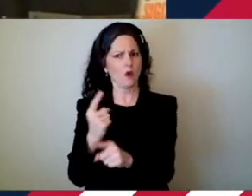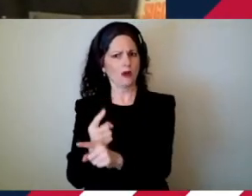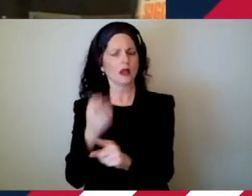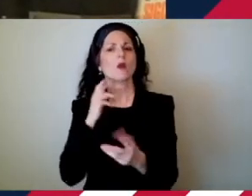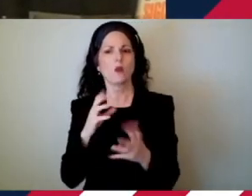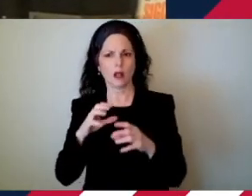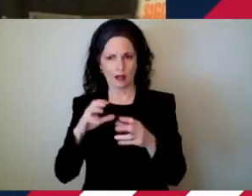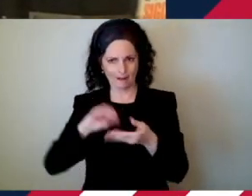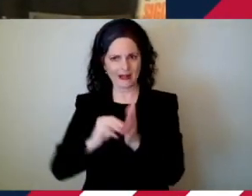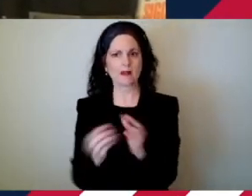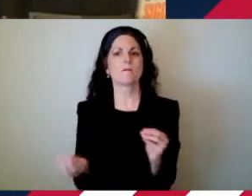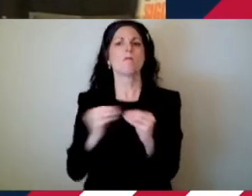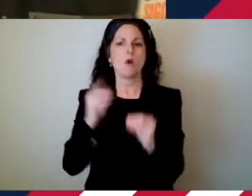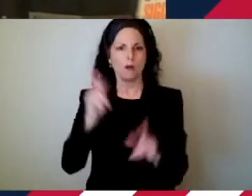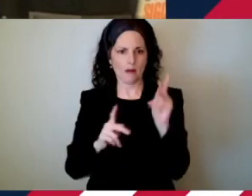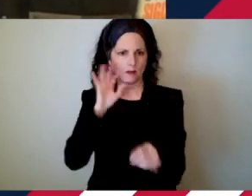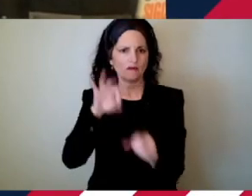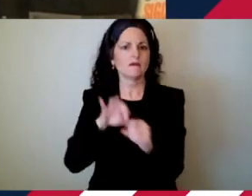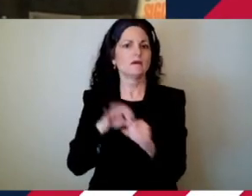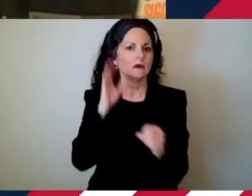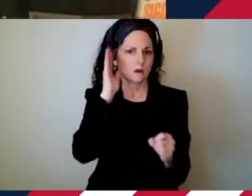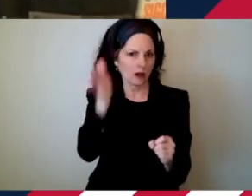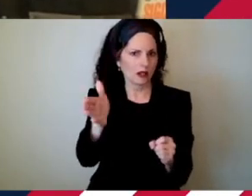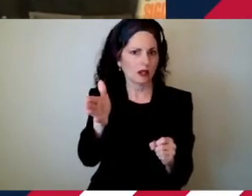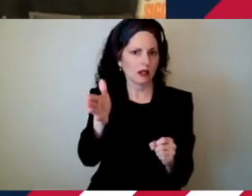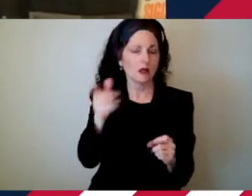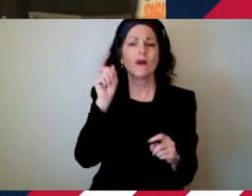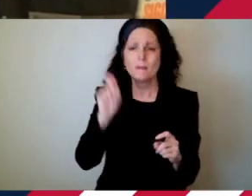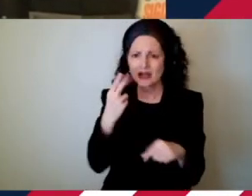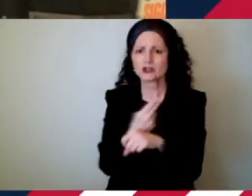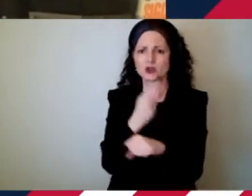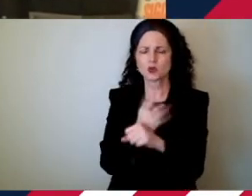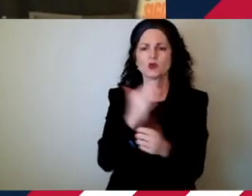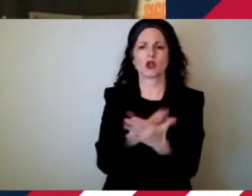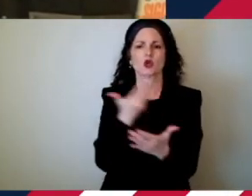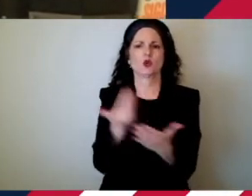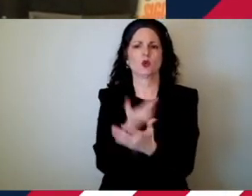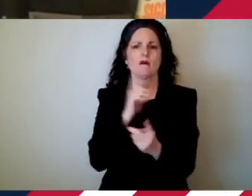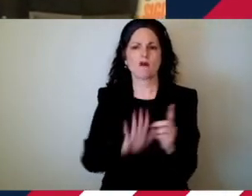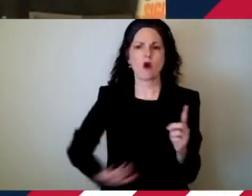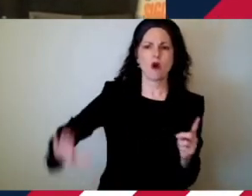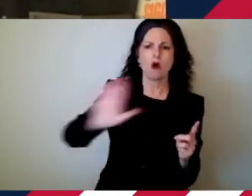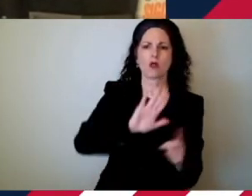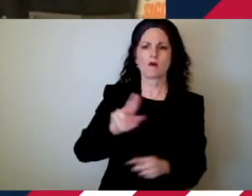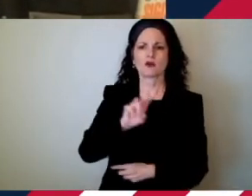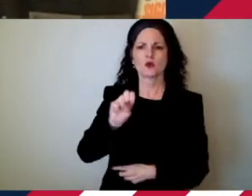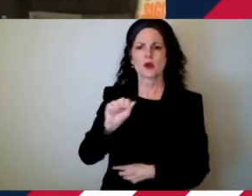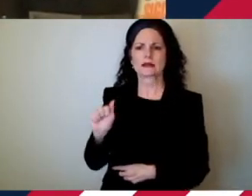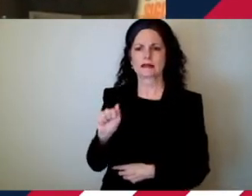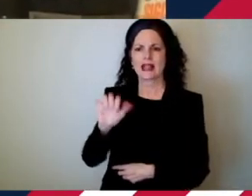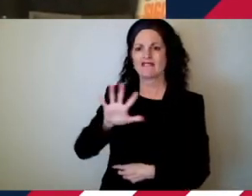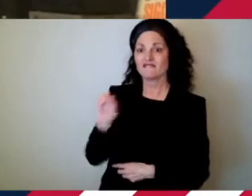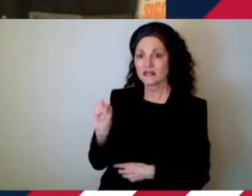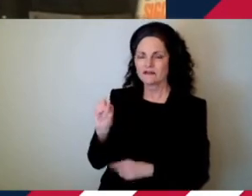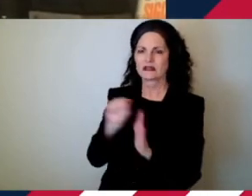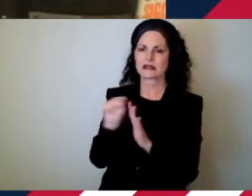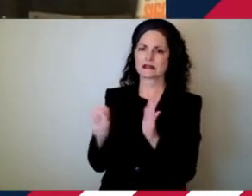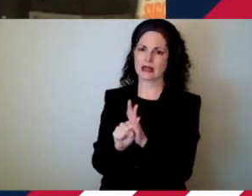presidential selection across all 50 states. I strongly urge you to vote yes on my amendment today. Thank you very